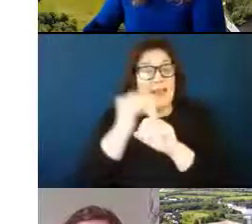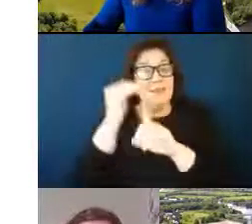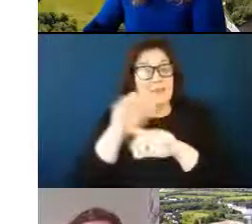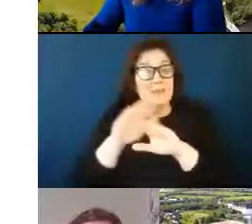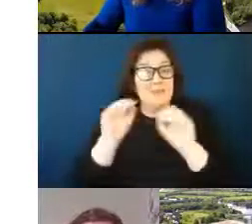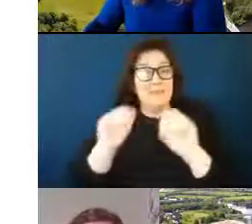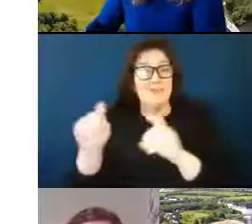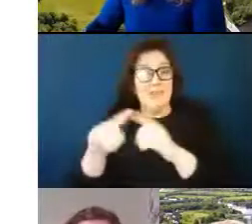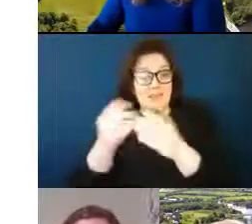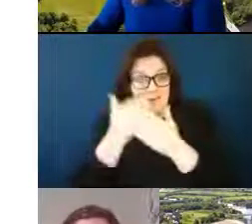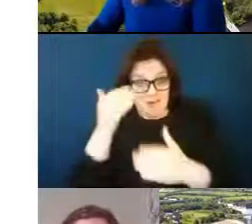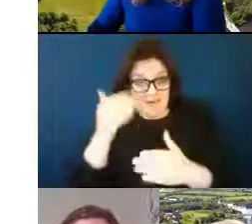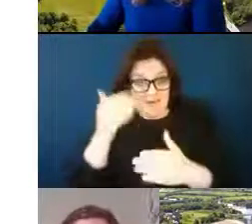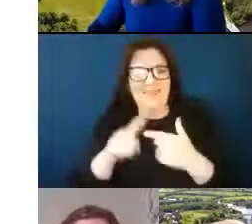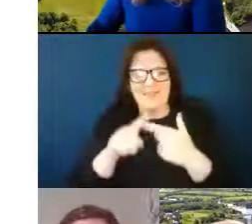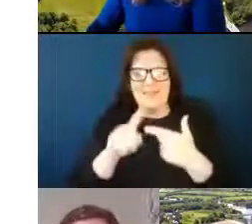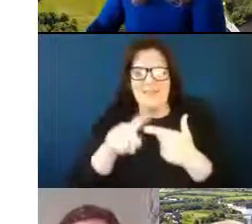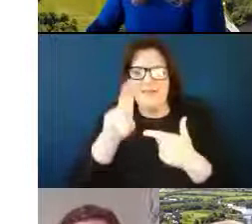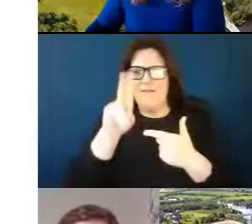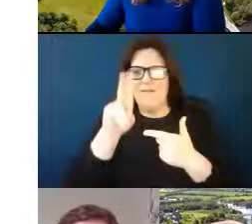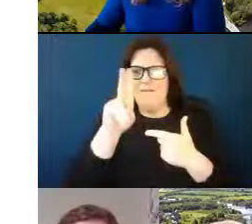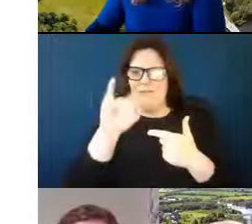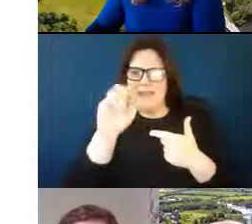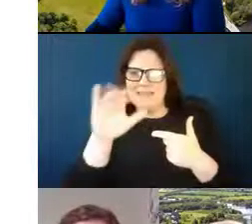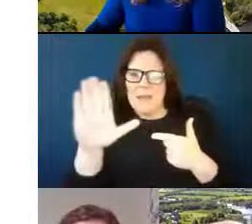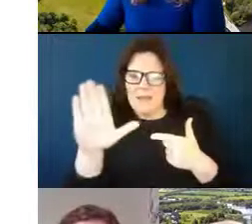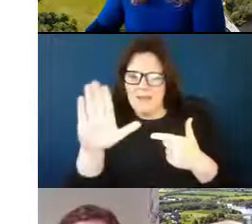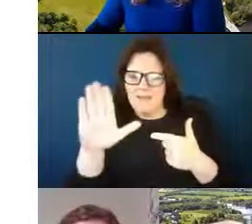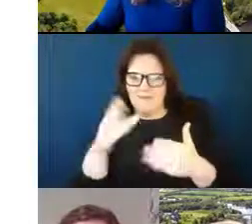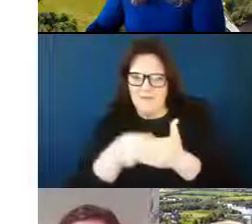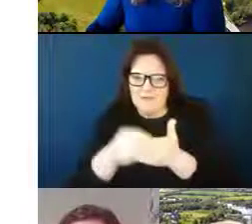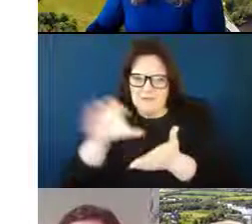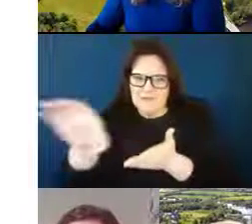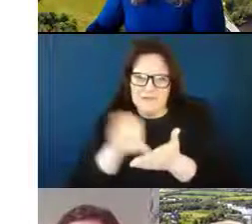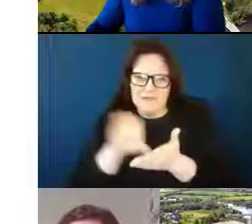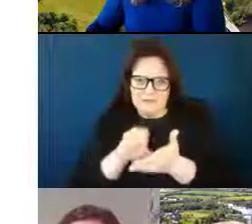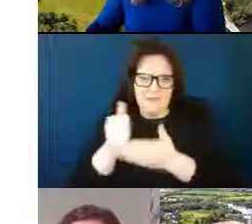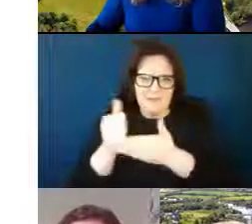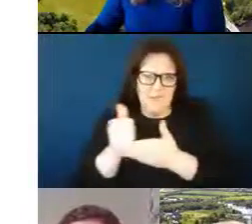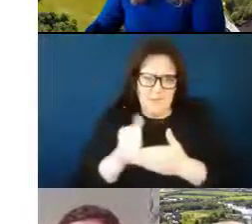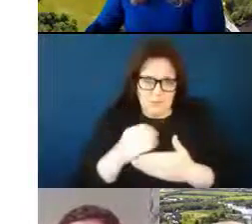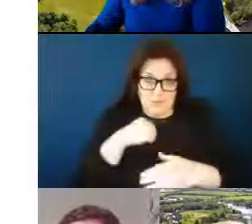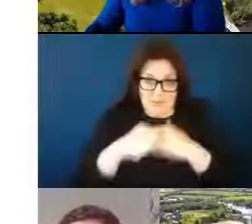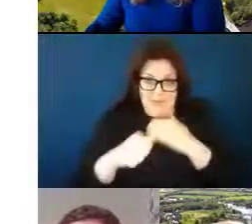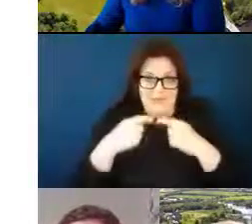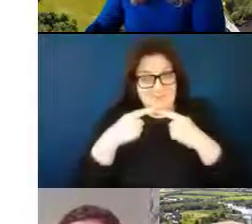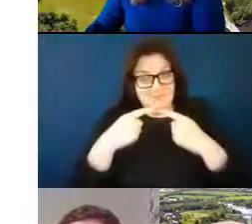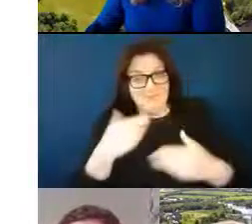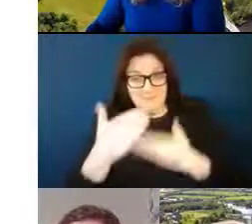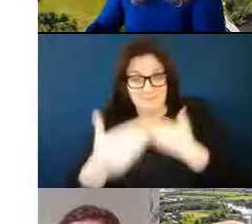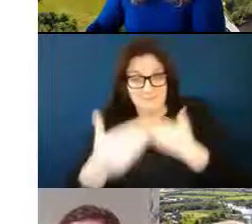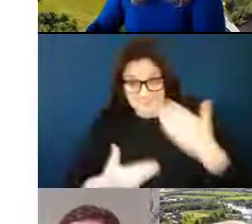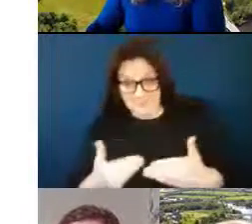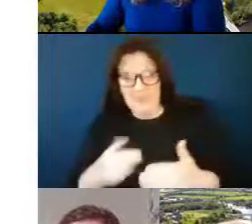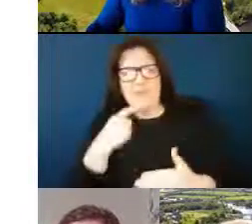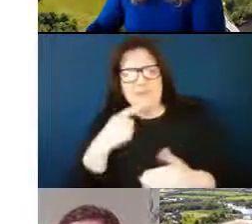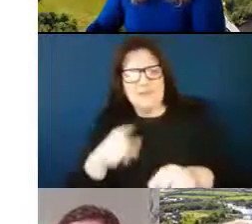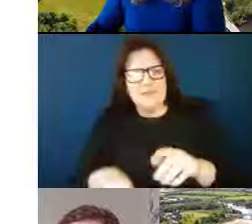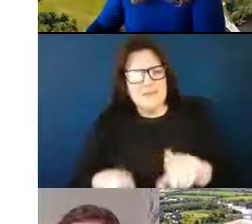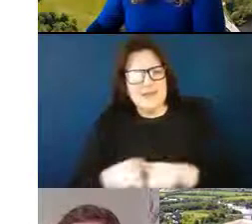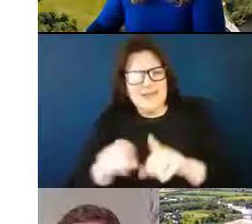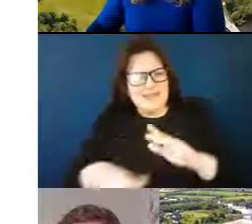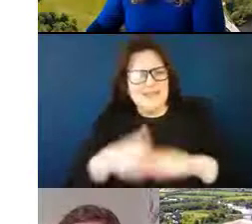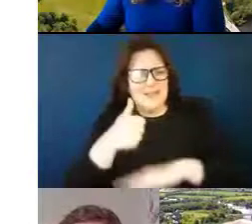Learning and the VIT&L funding, which is supporting today's event, but also the setup of our